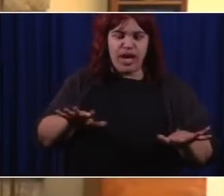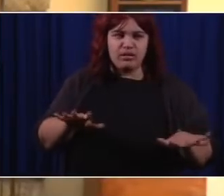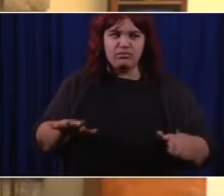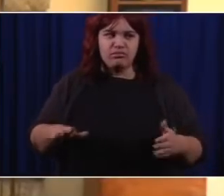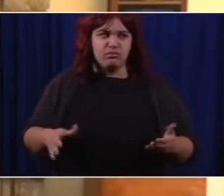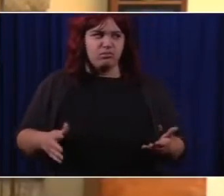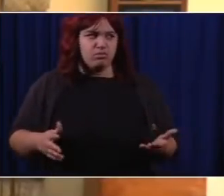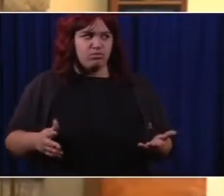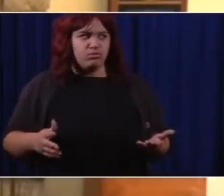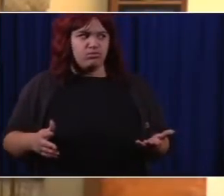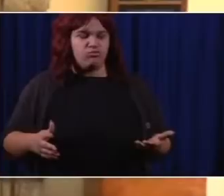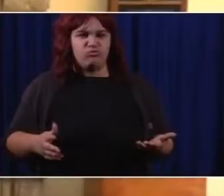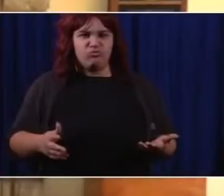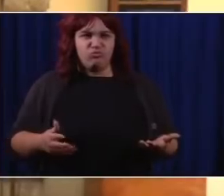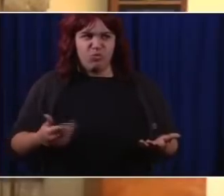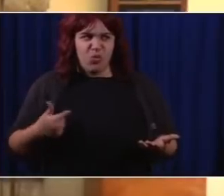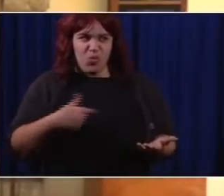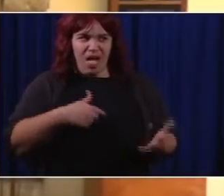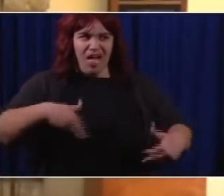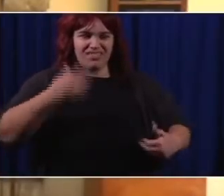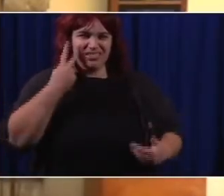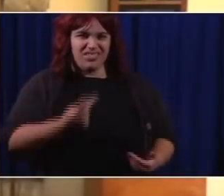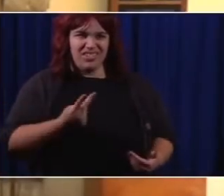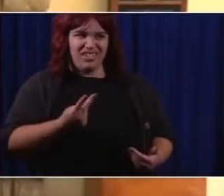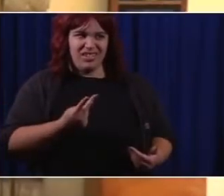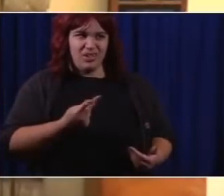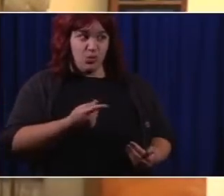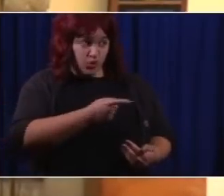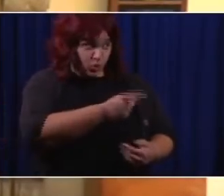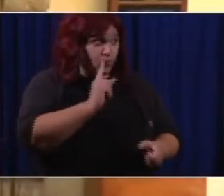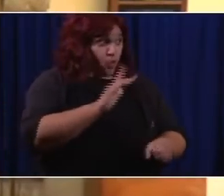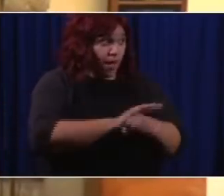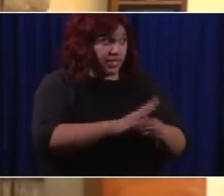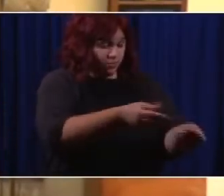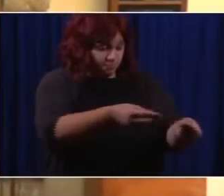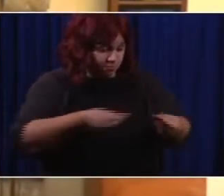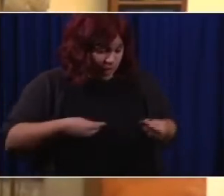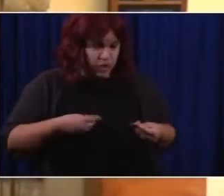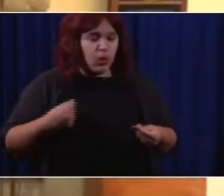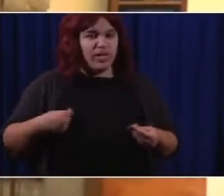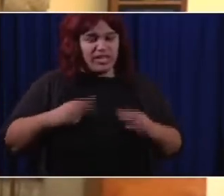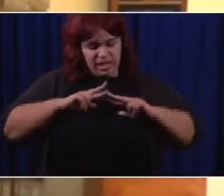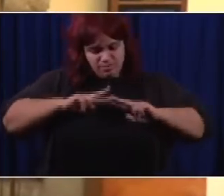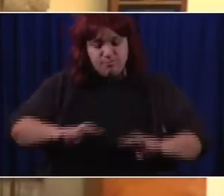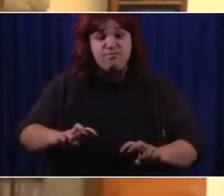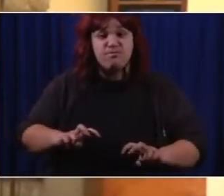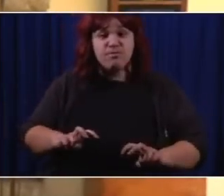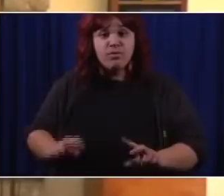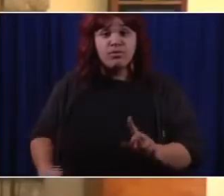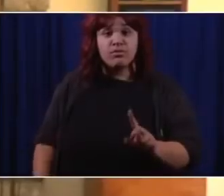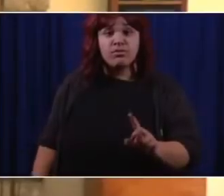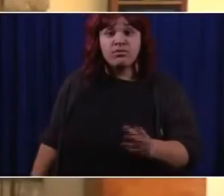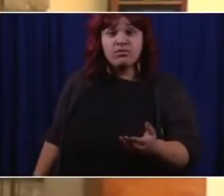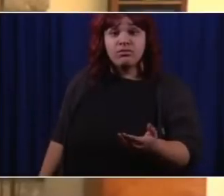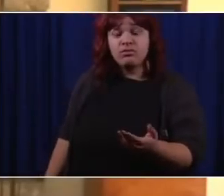not only the restaurants, but to the public so it can be evaluated by people? Well, we're going to tell you what we